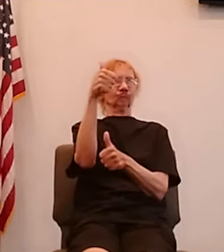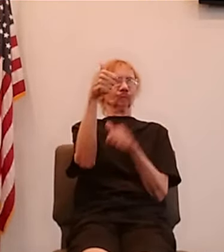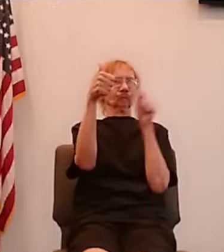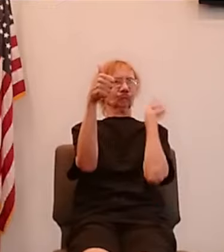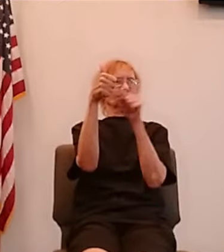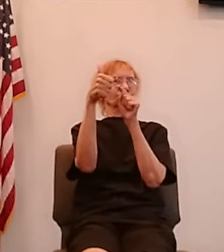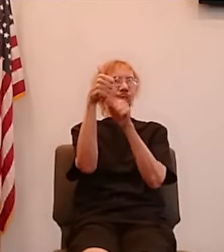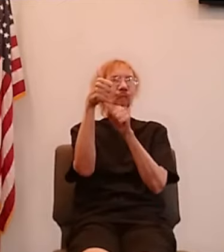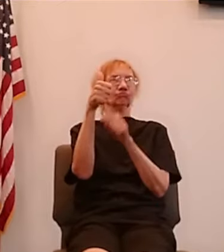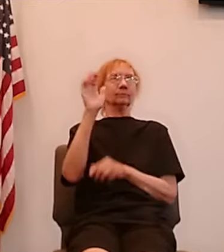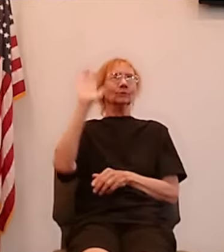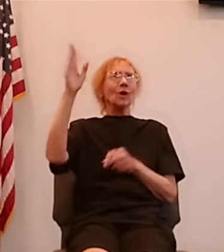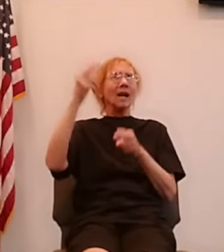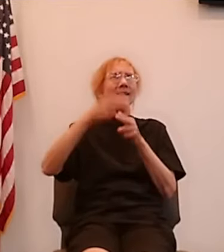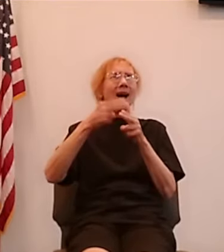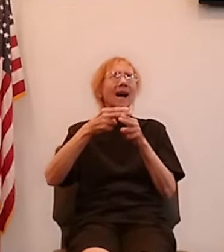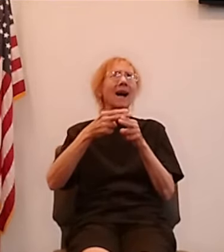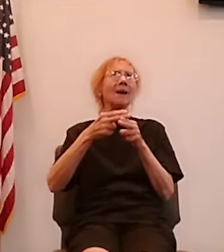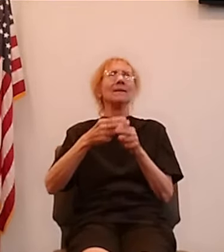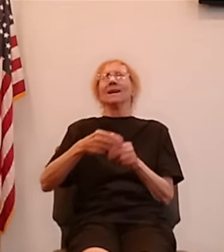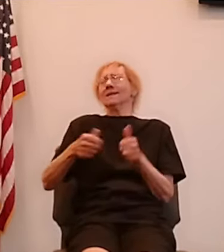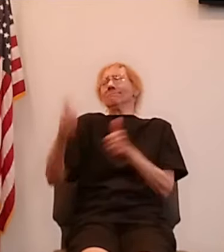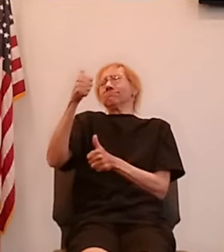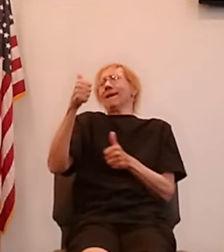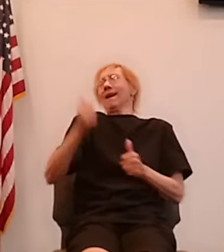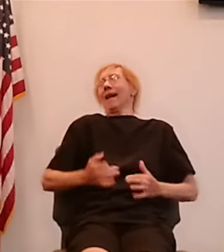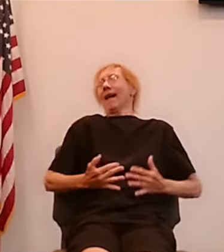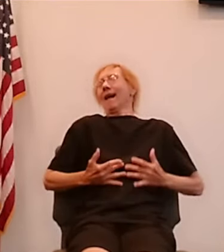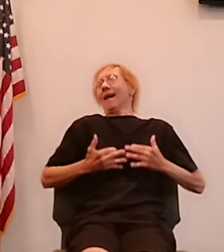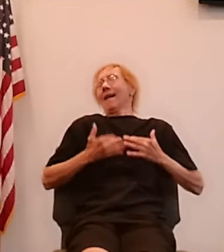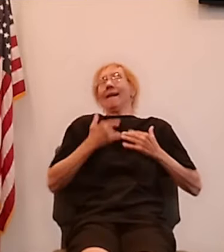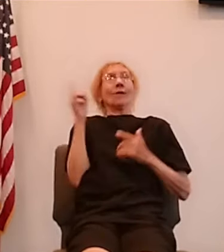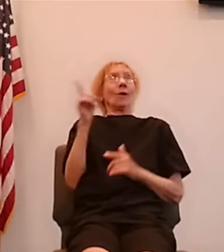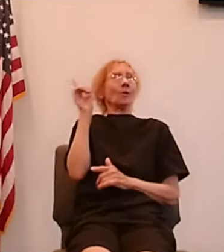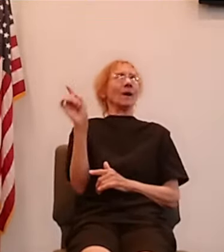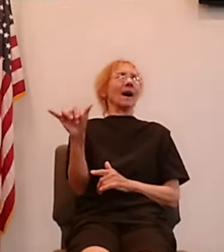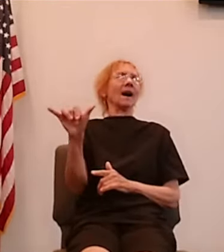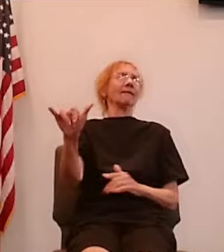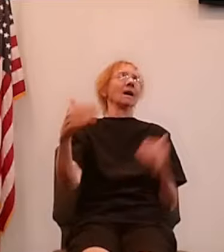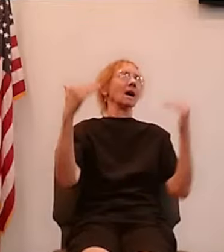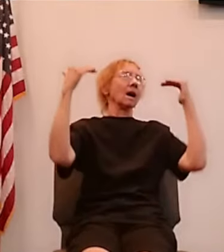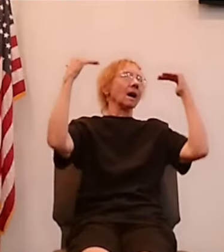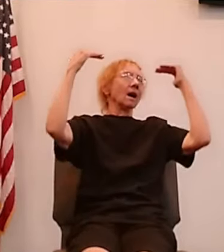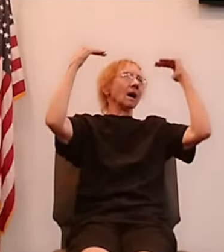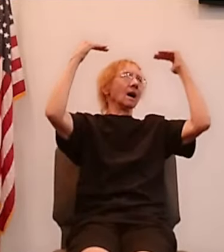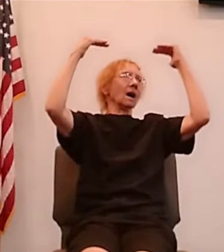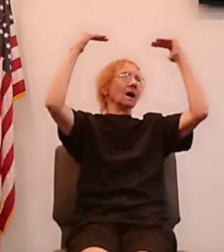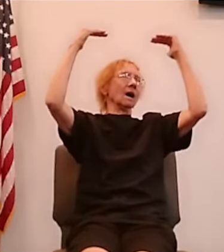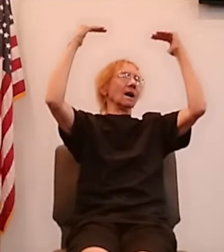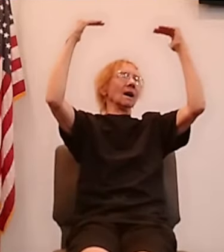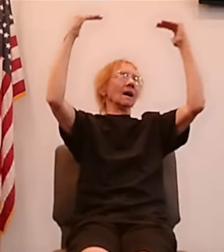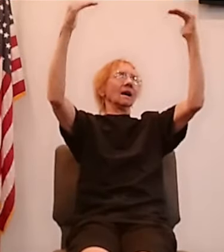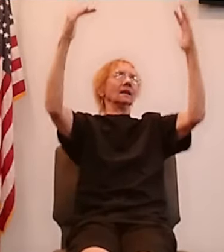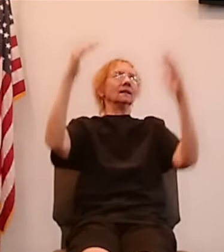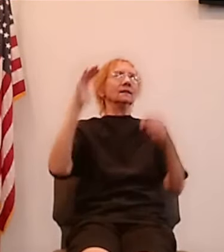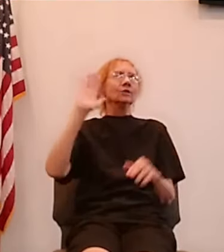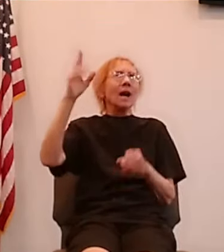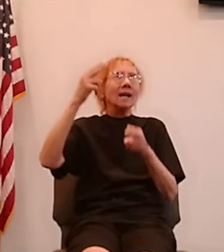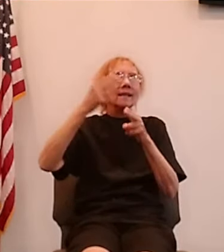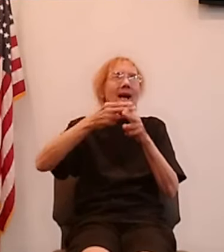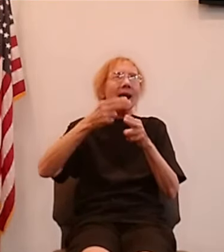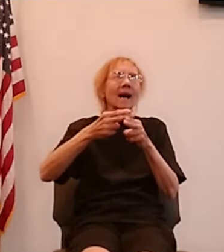overcome. Your name is alive, forever lifted high. Your